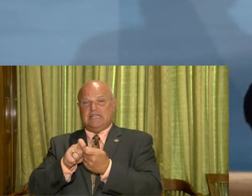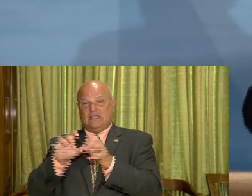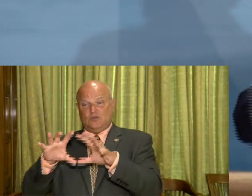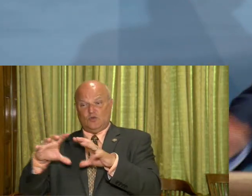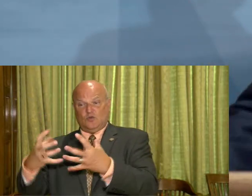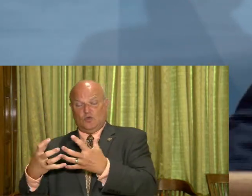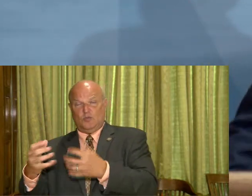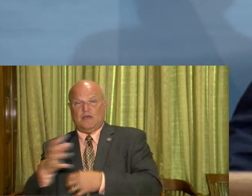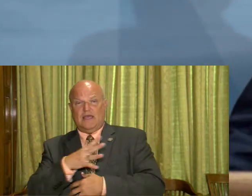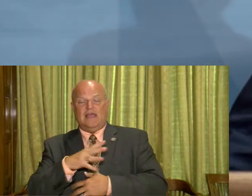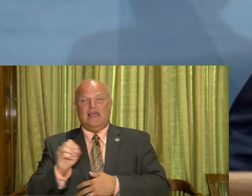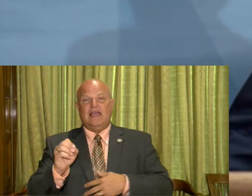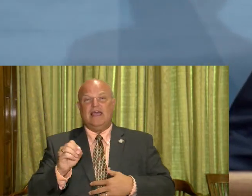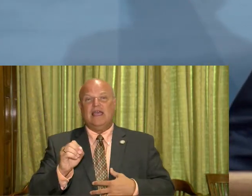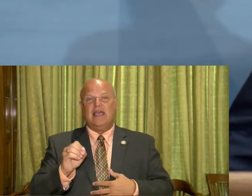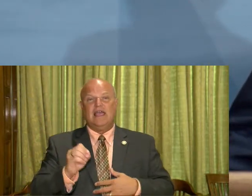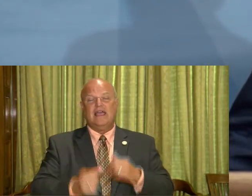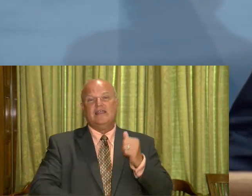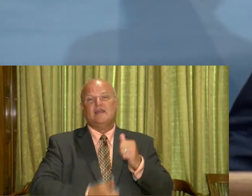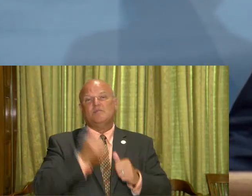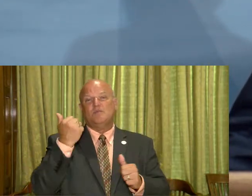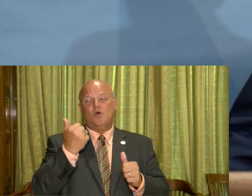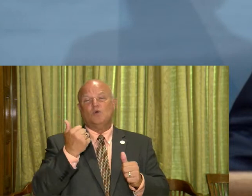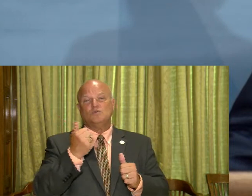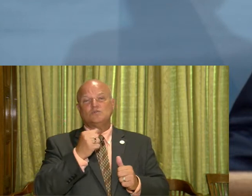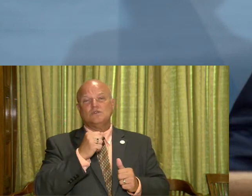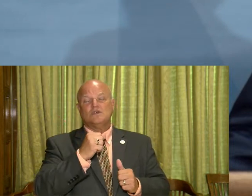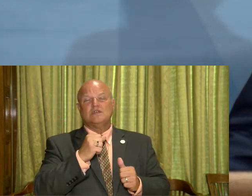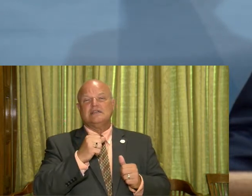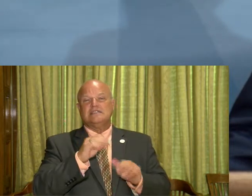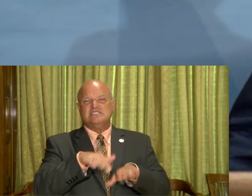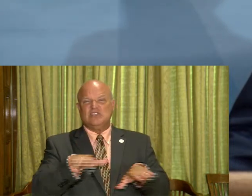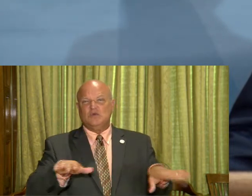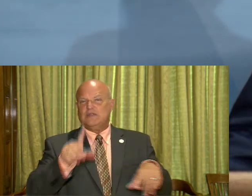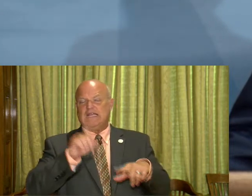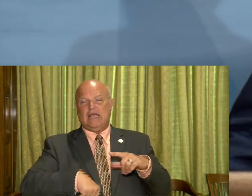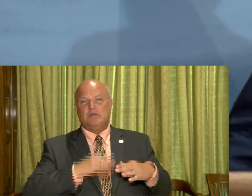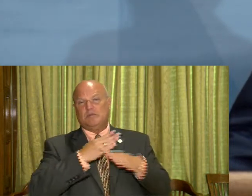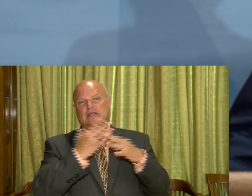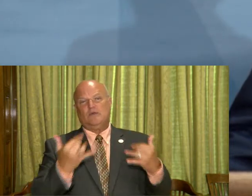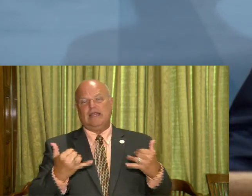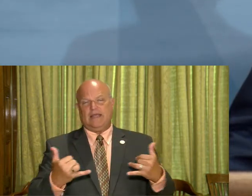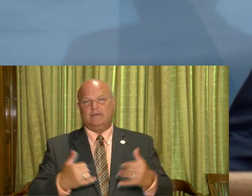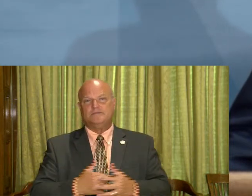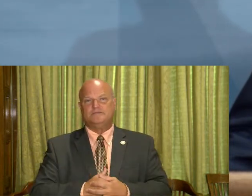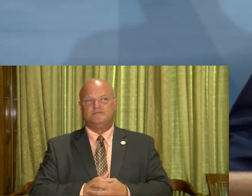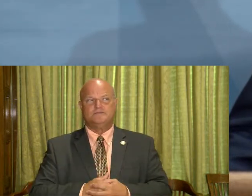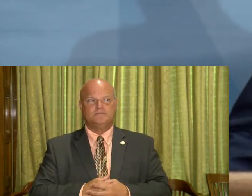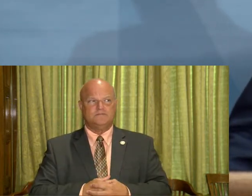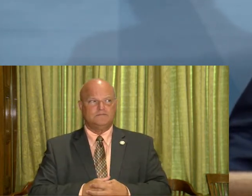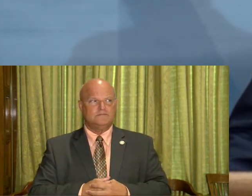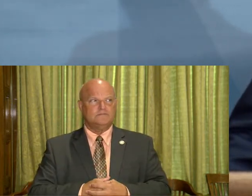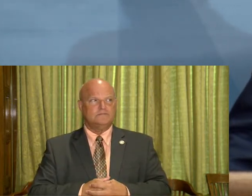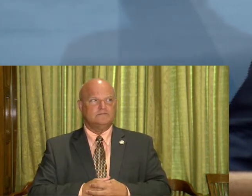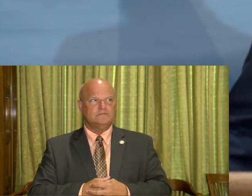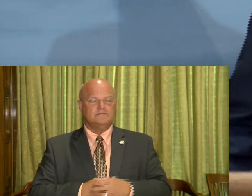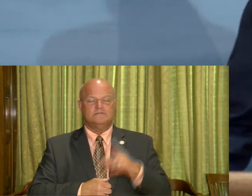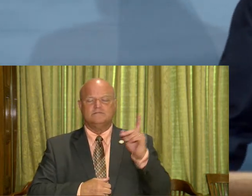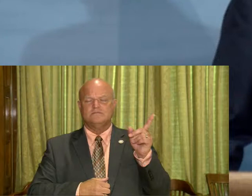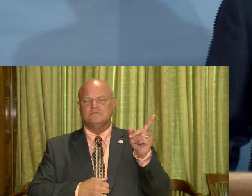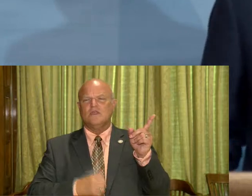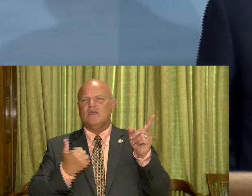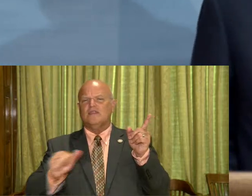element and the most vulnerable that cannot be protected at this time. Are there any populations